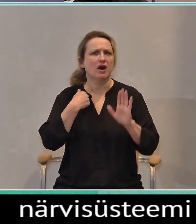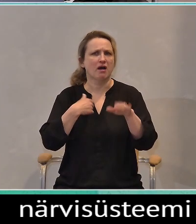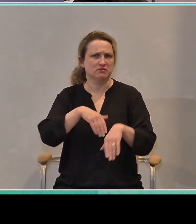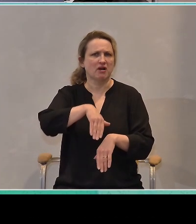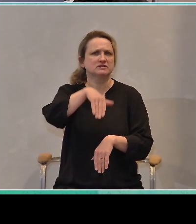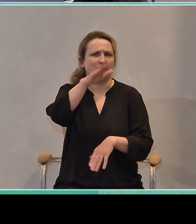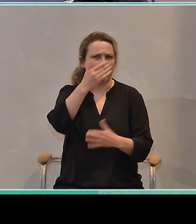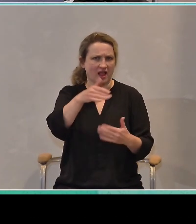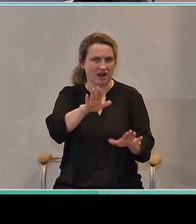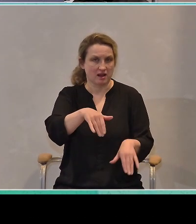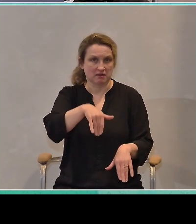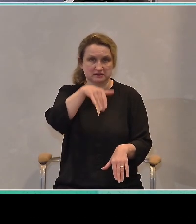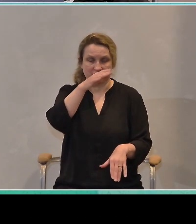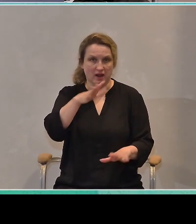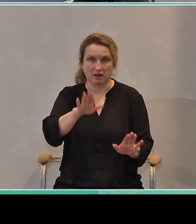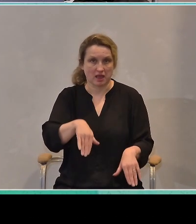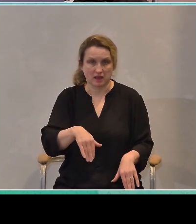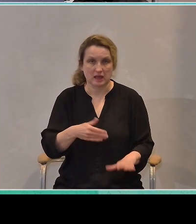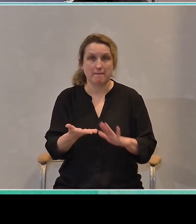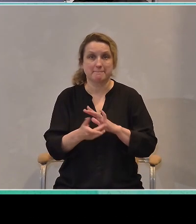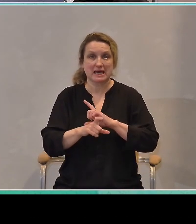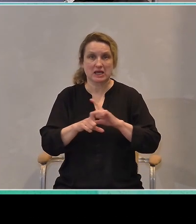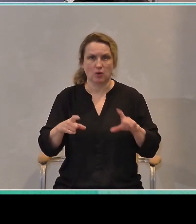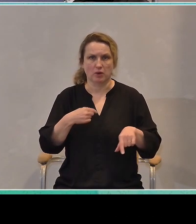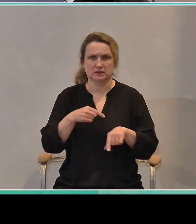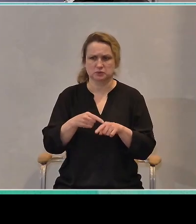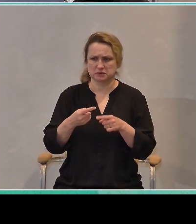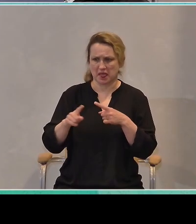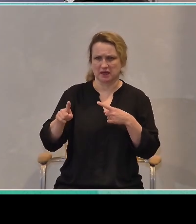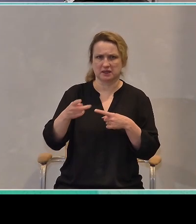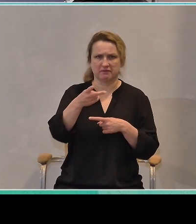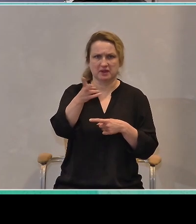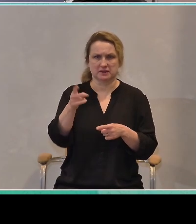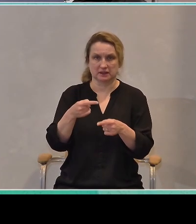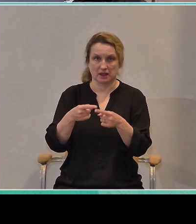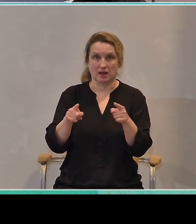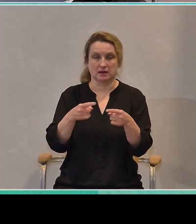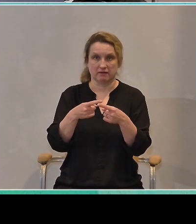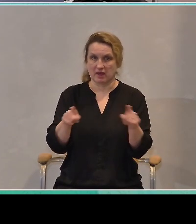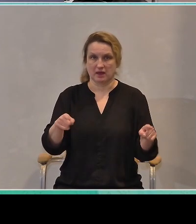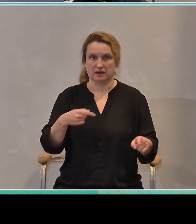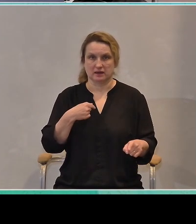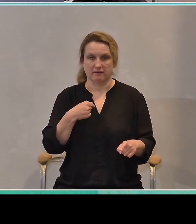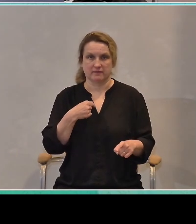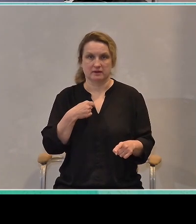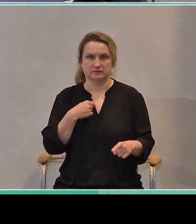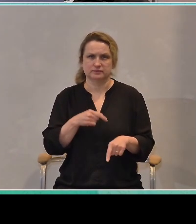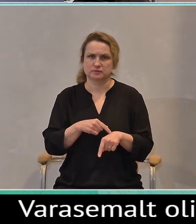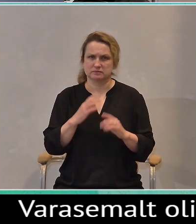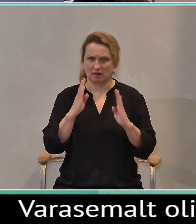When my mom told the doctor about this, my doctor said, oh, she will grow out of it, but I